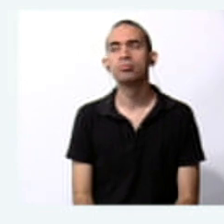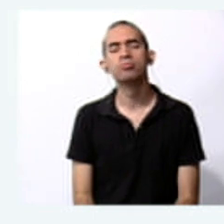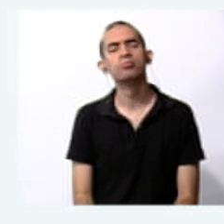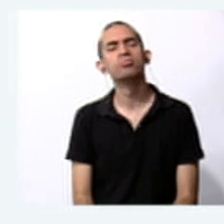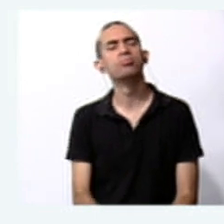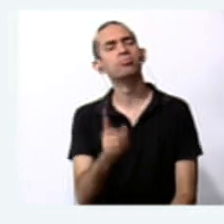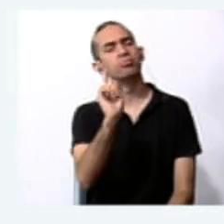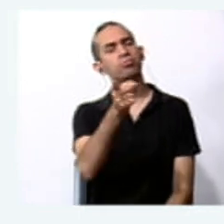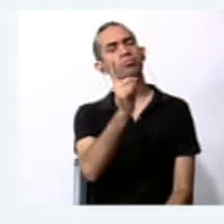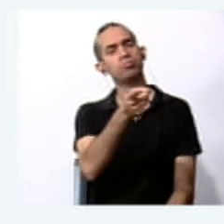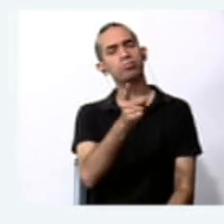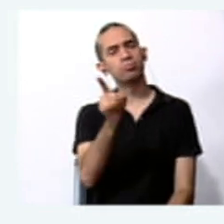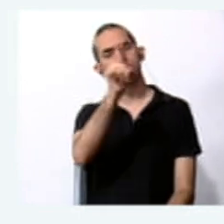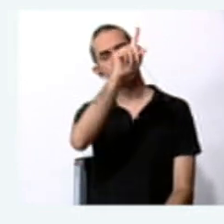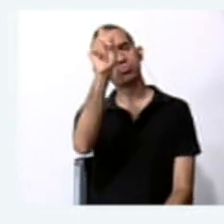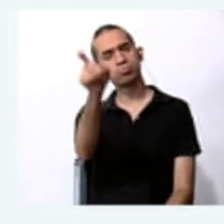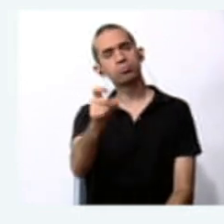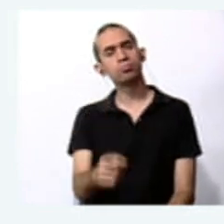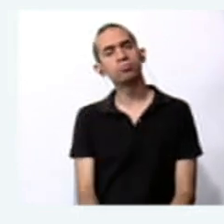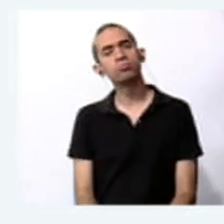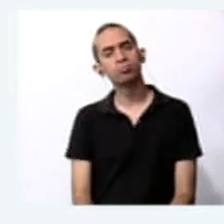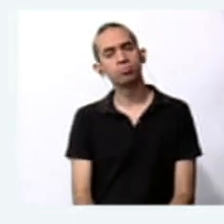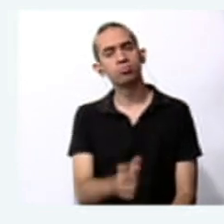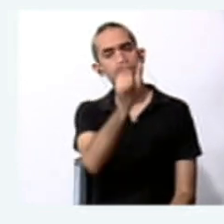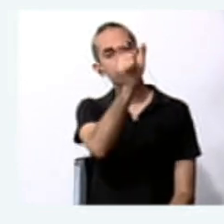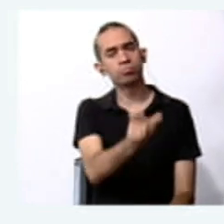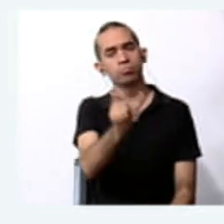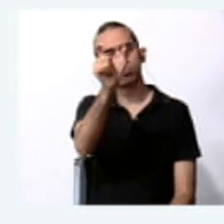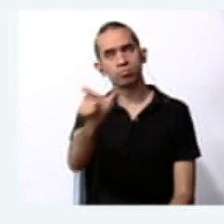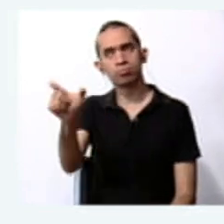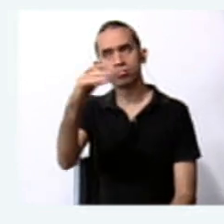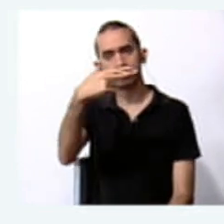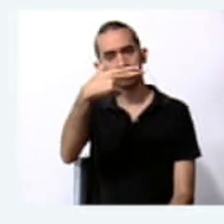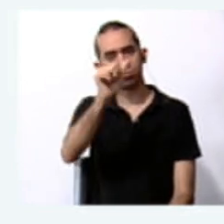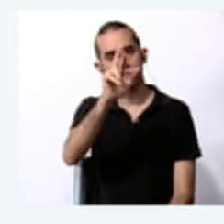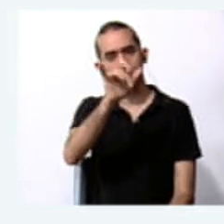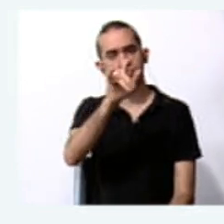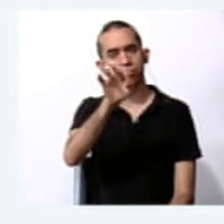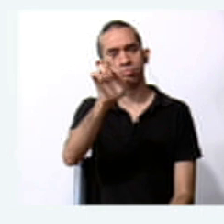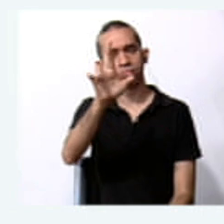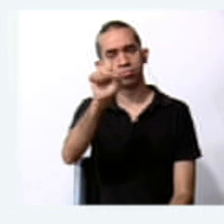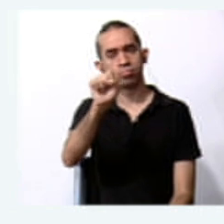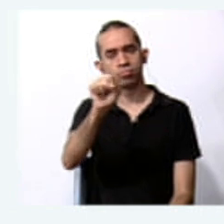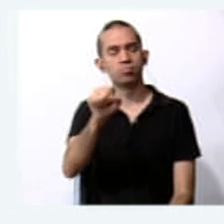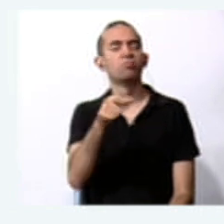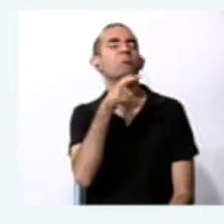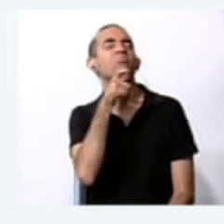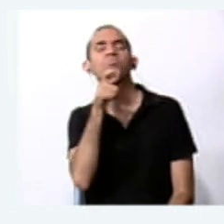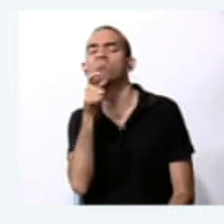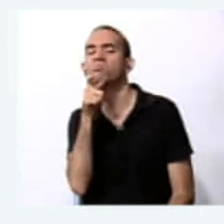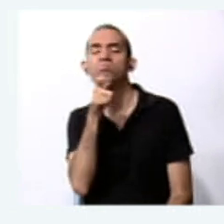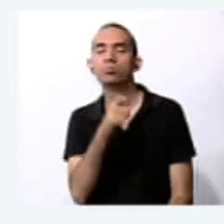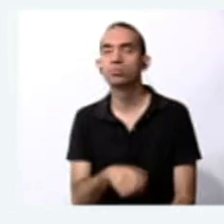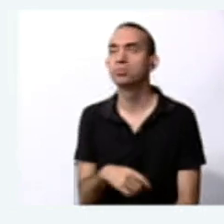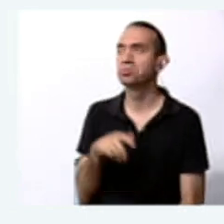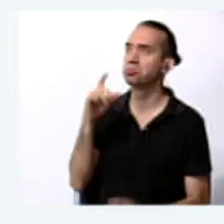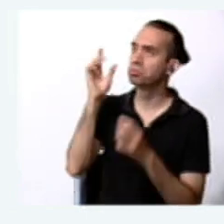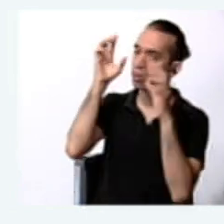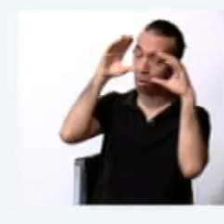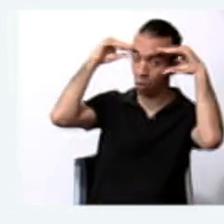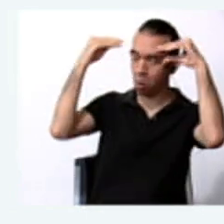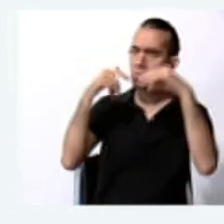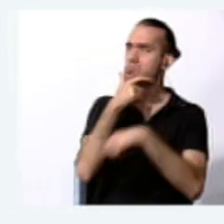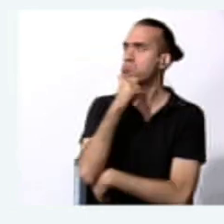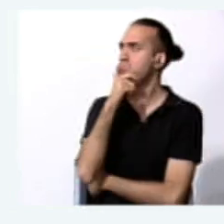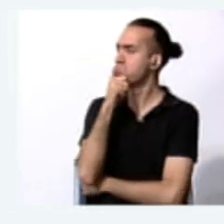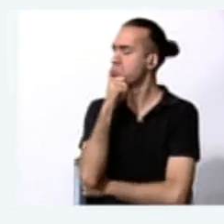Ooh, this question is for you. Who are the characters in the story? Let me see. There